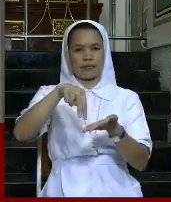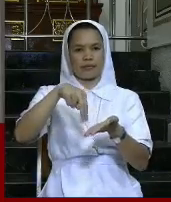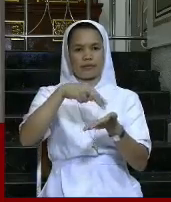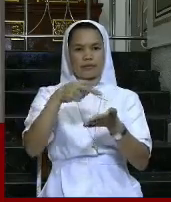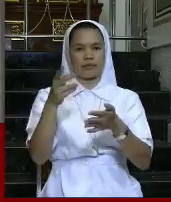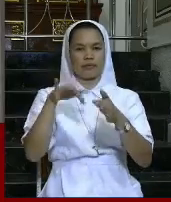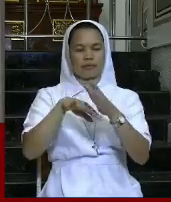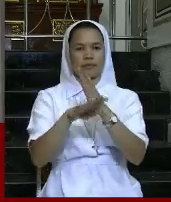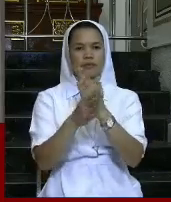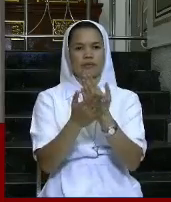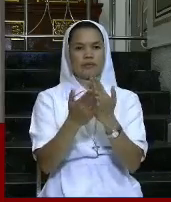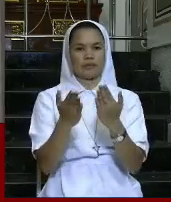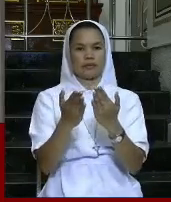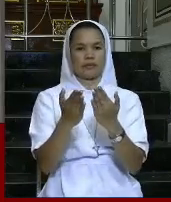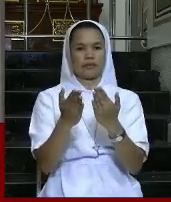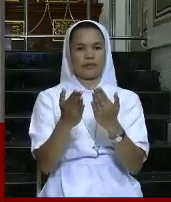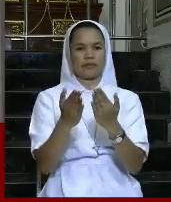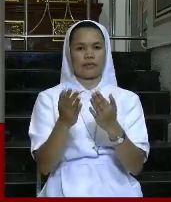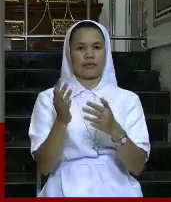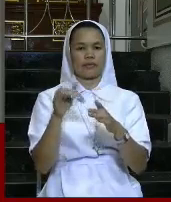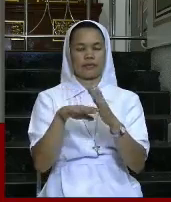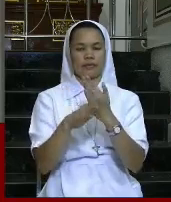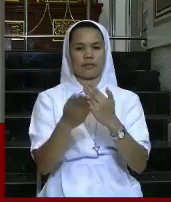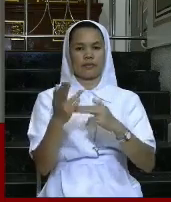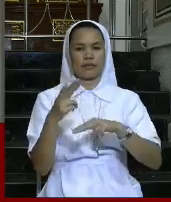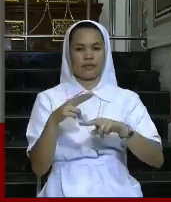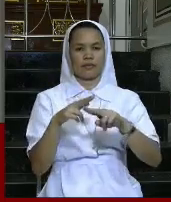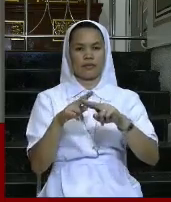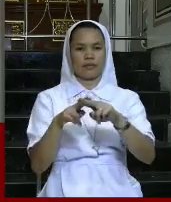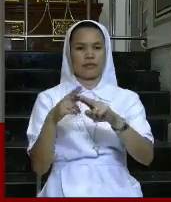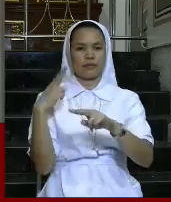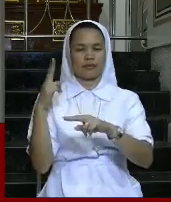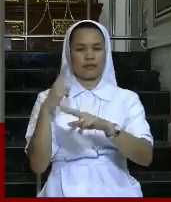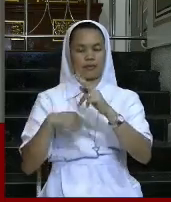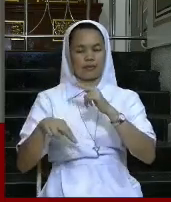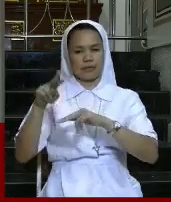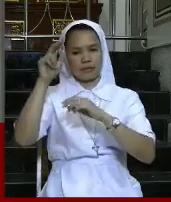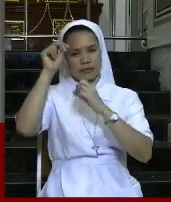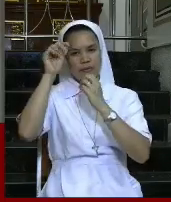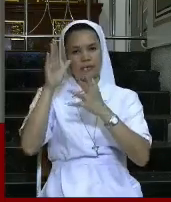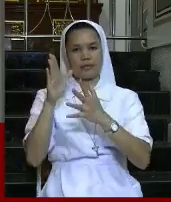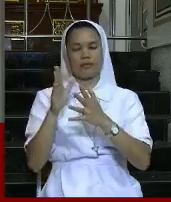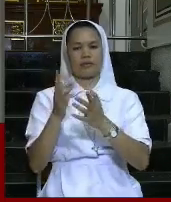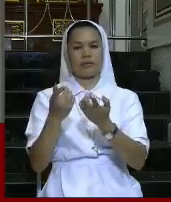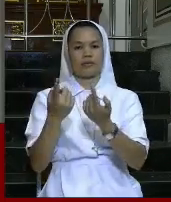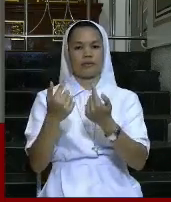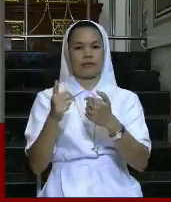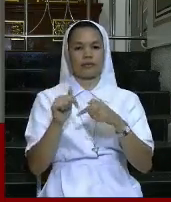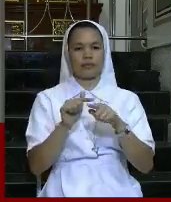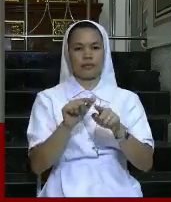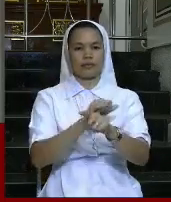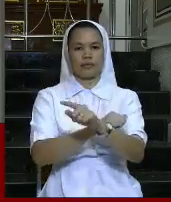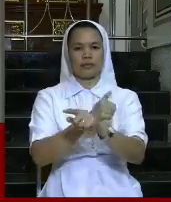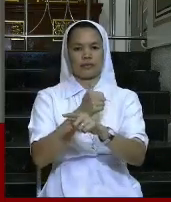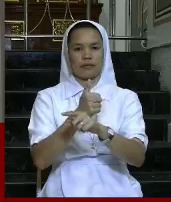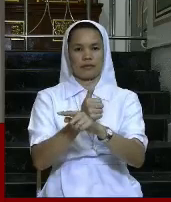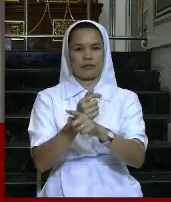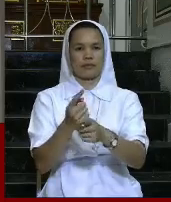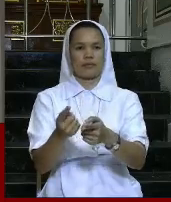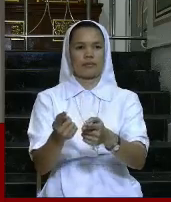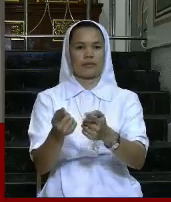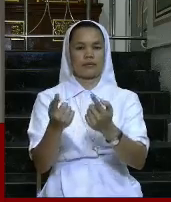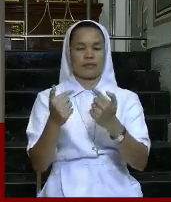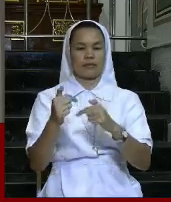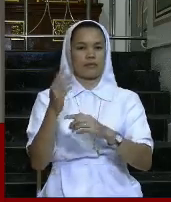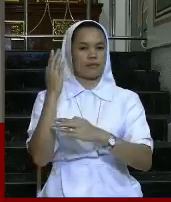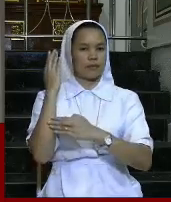the dead. He ascended into heaven and is seated at the right hand of God, the Father Almighty.